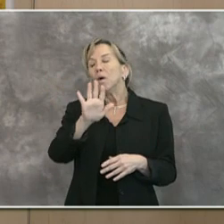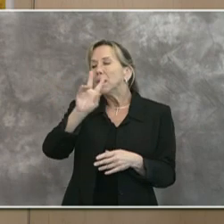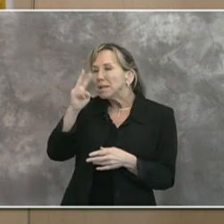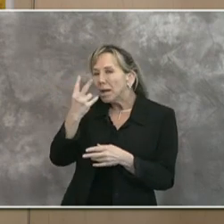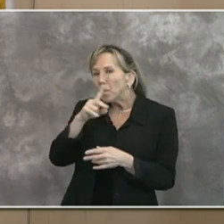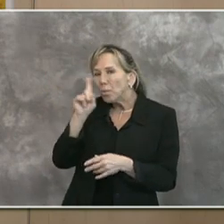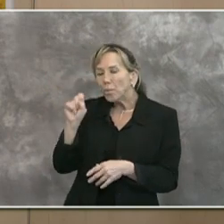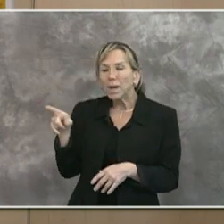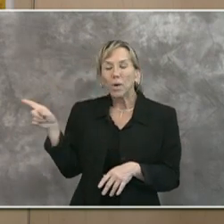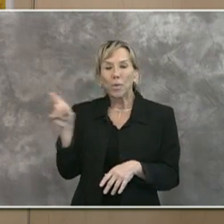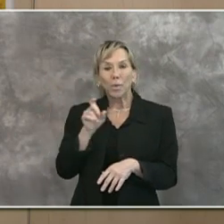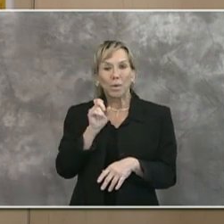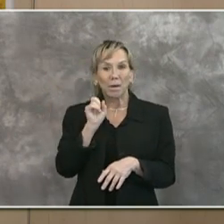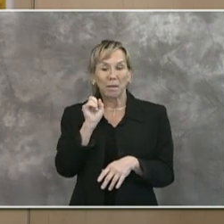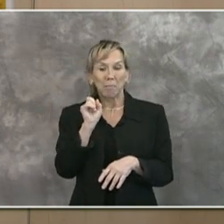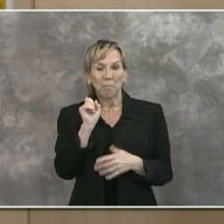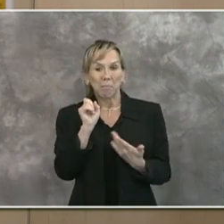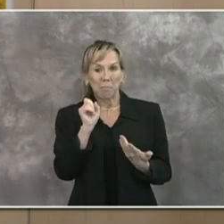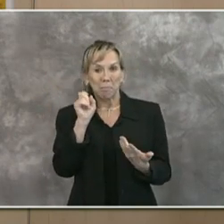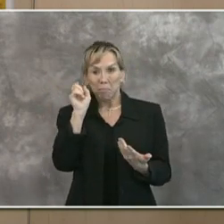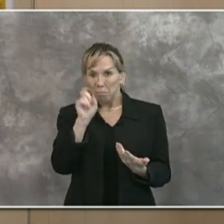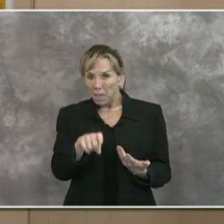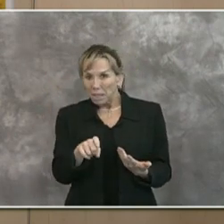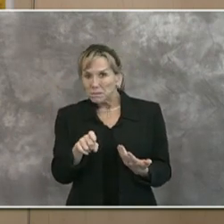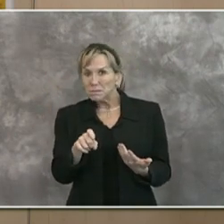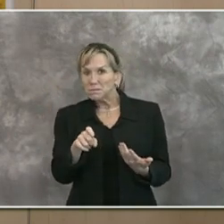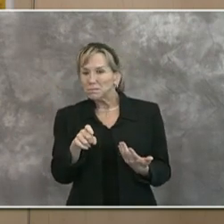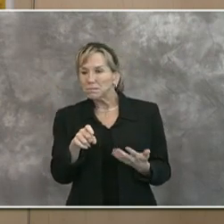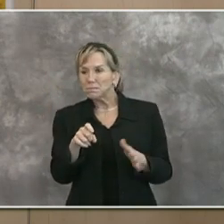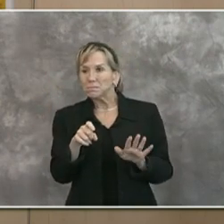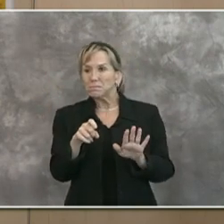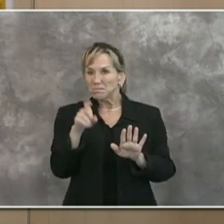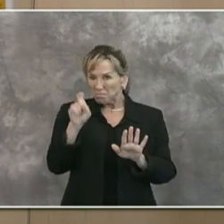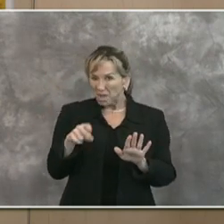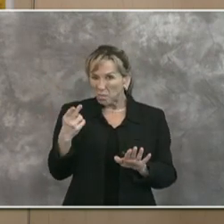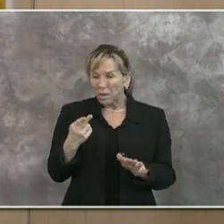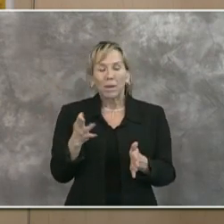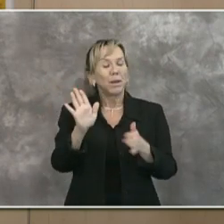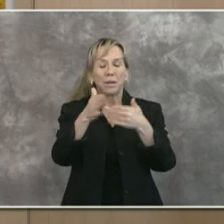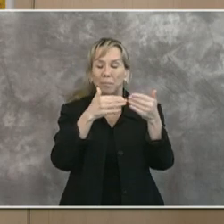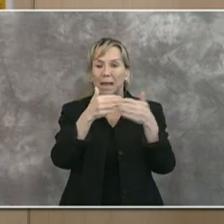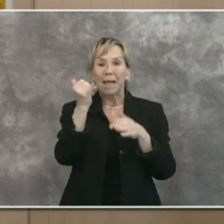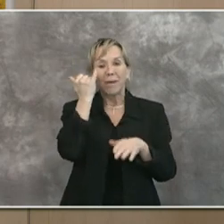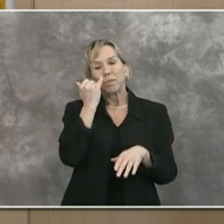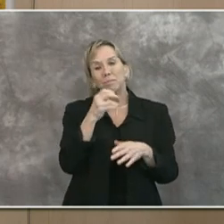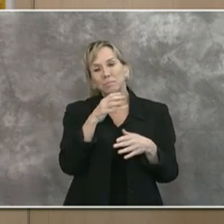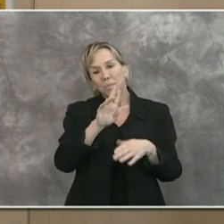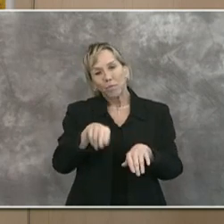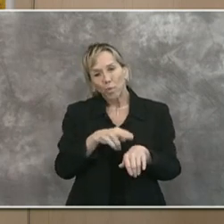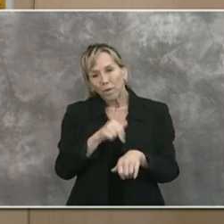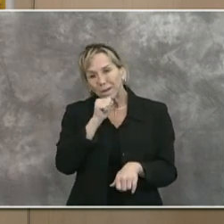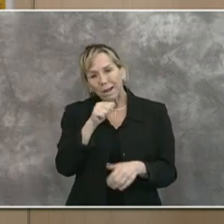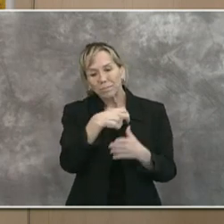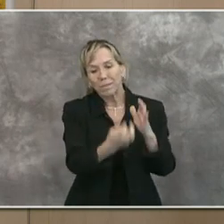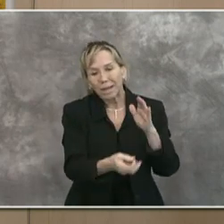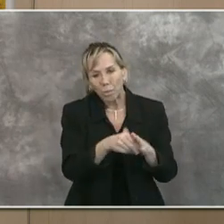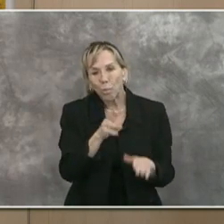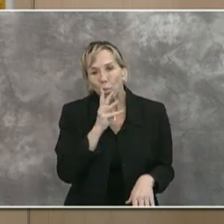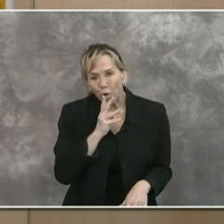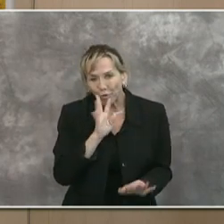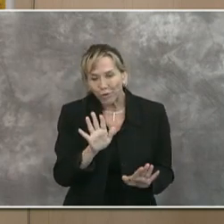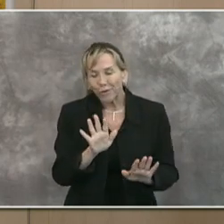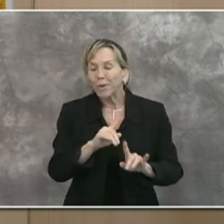must you wear, again, wherever you go, unless it's in the water, when you leave